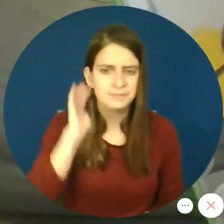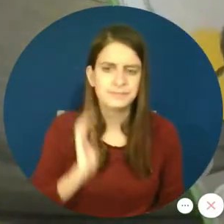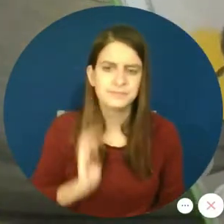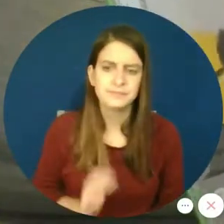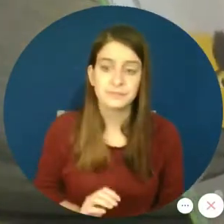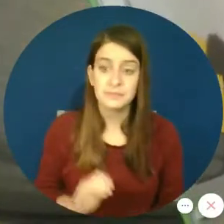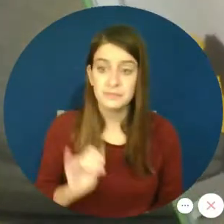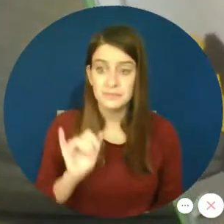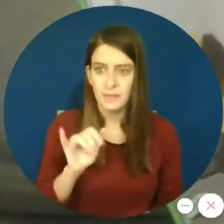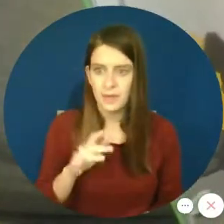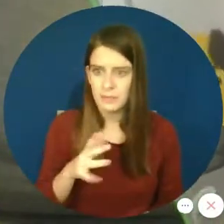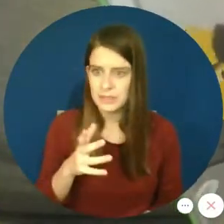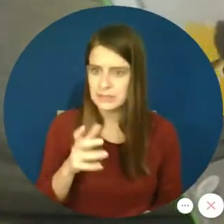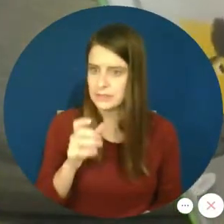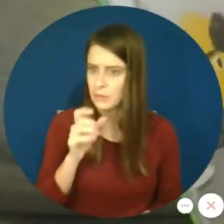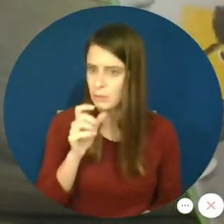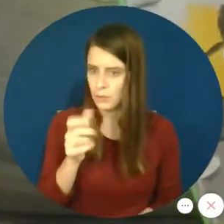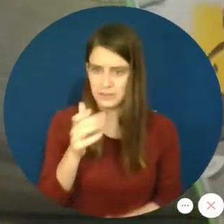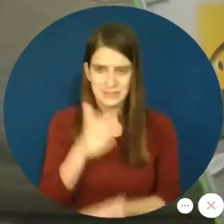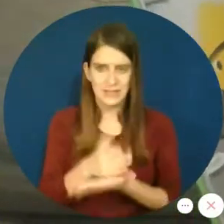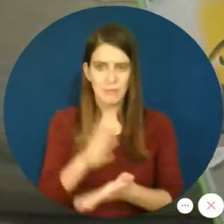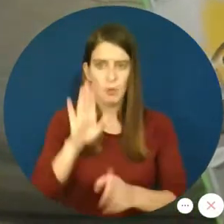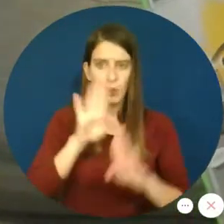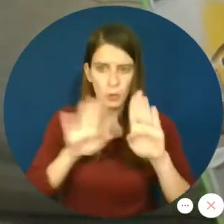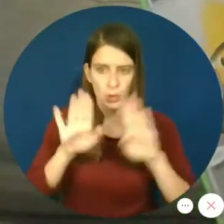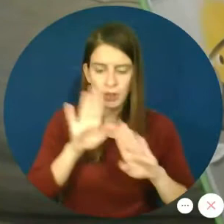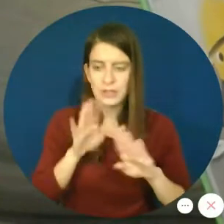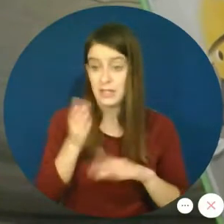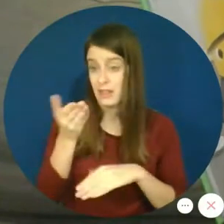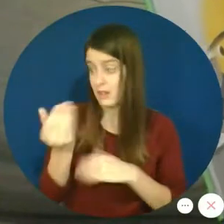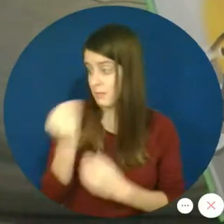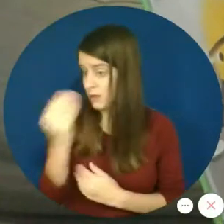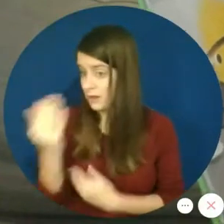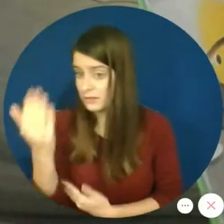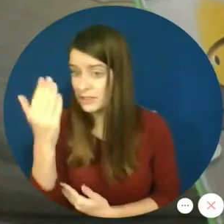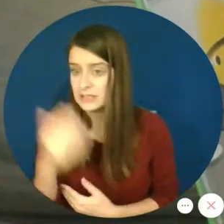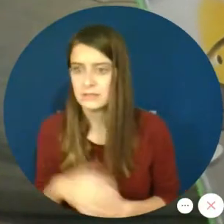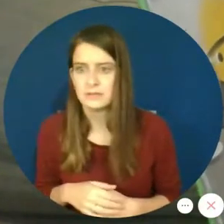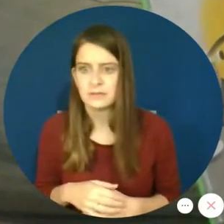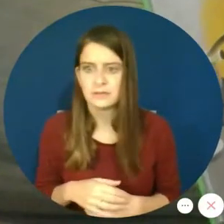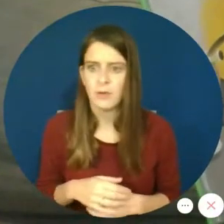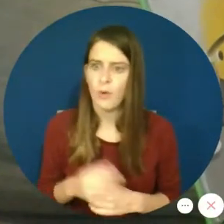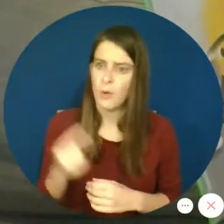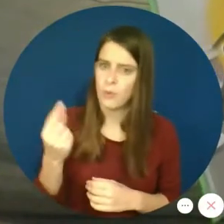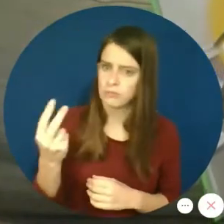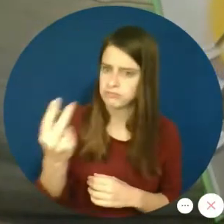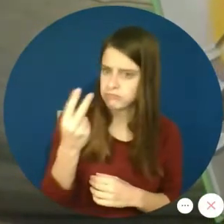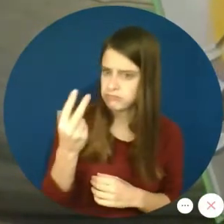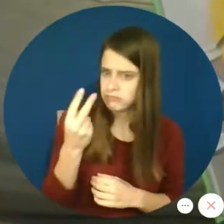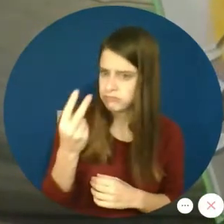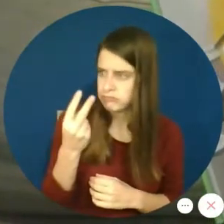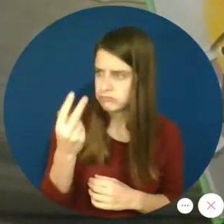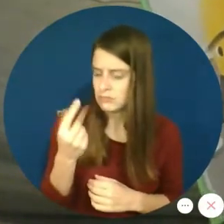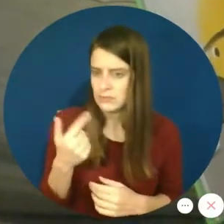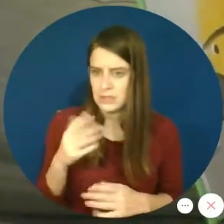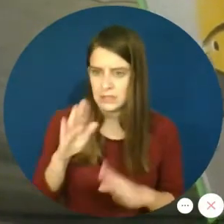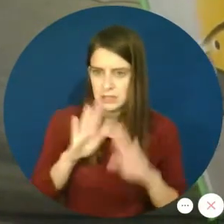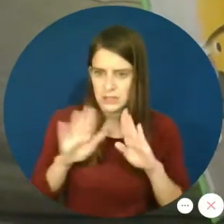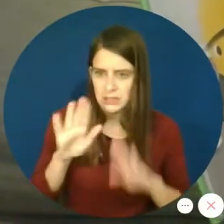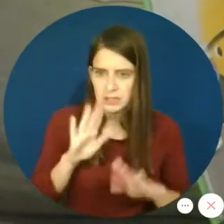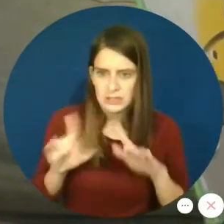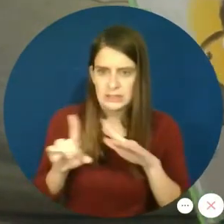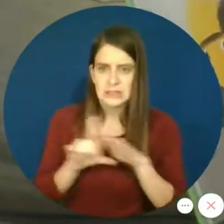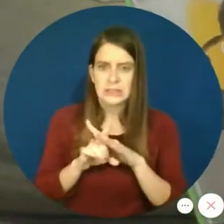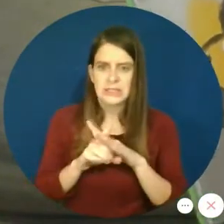It just wouldn't leave her alone. It was there at breakfast, staring at her over the cereal box. And it